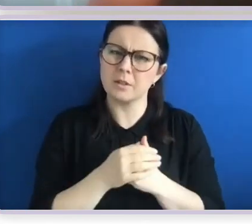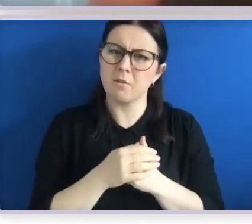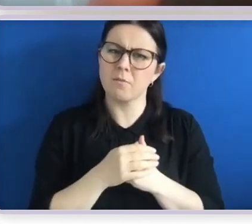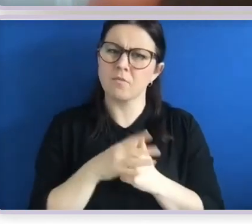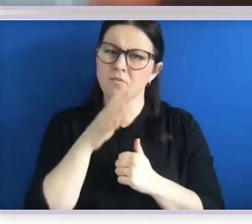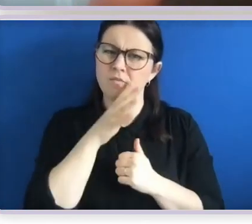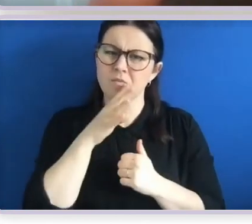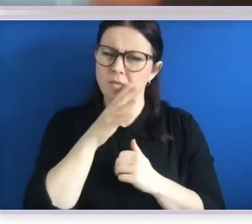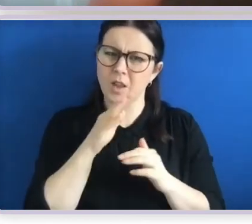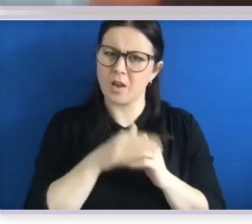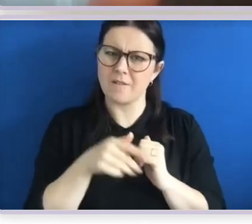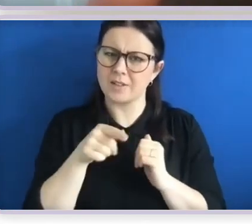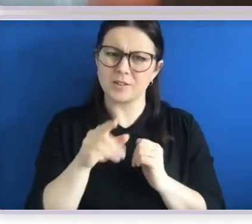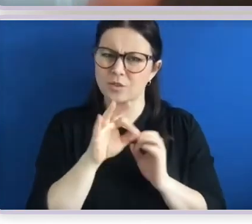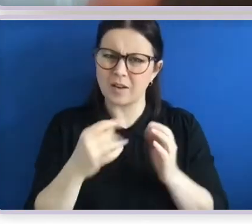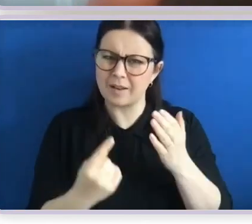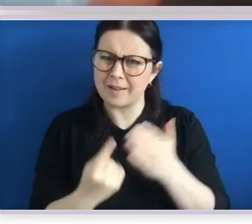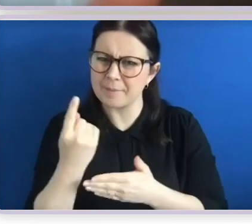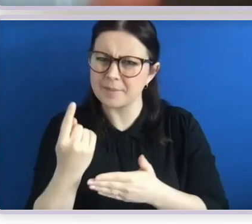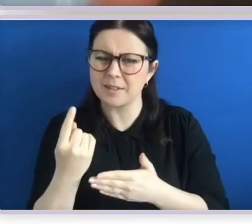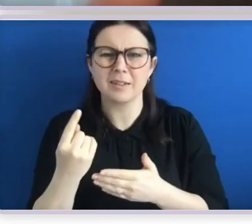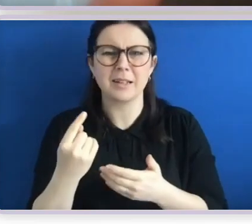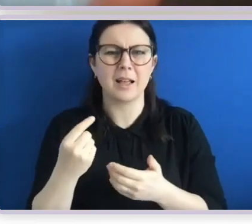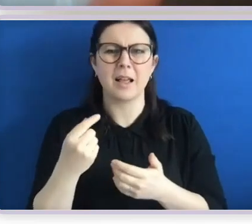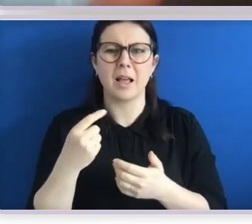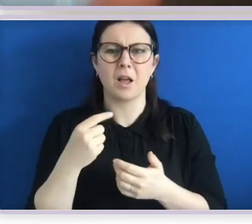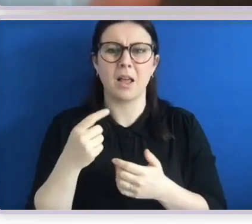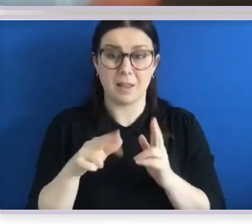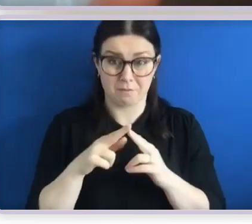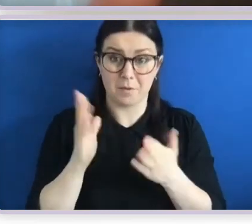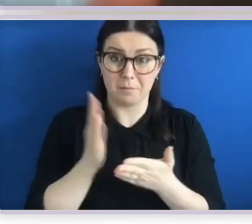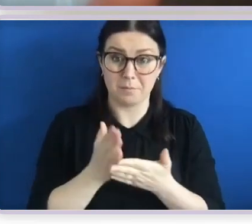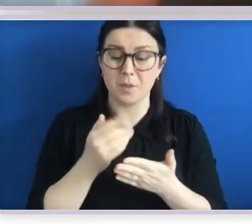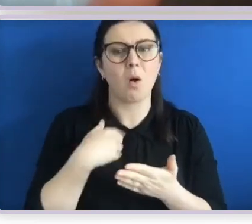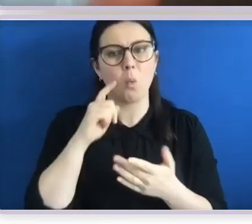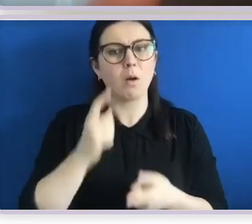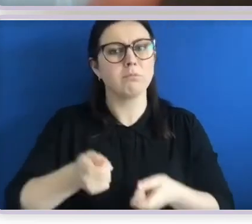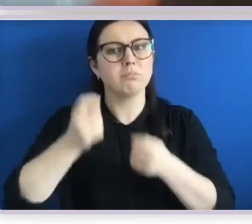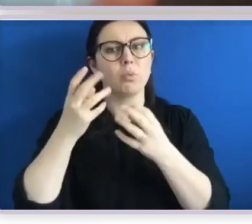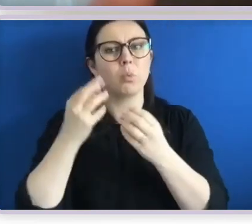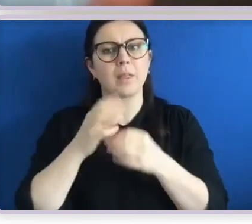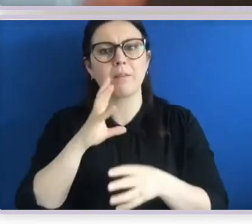case, I'd be taking it up with government.